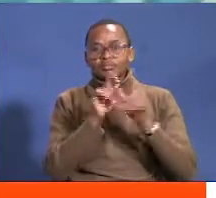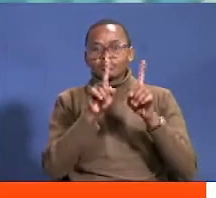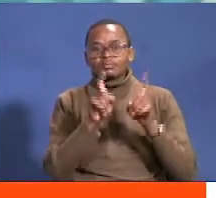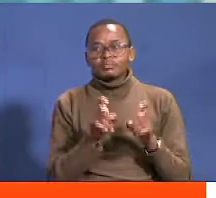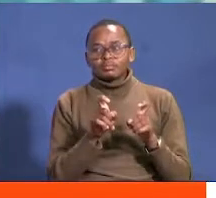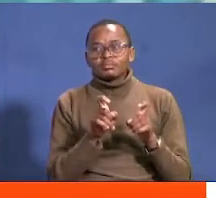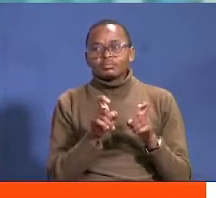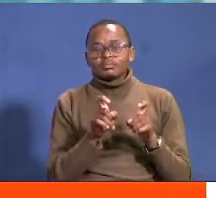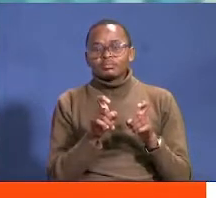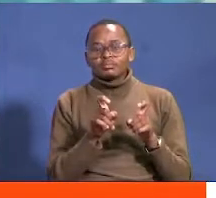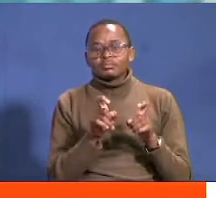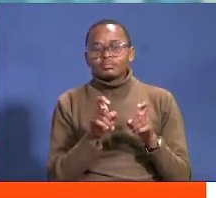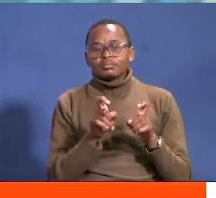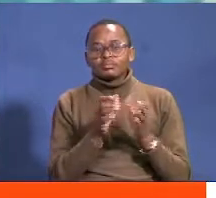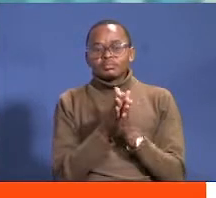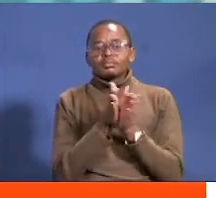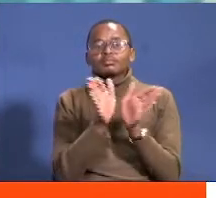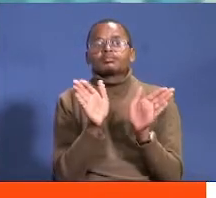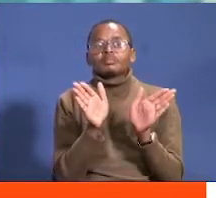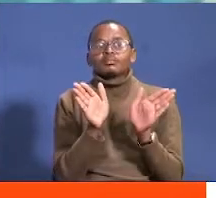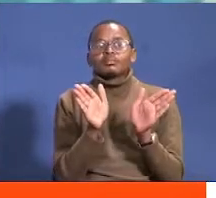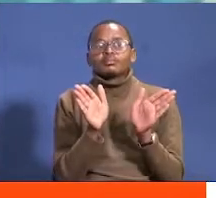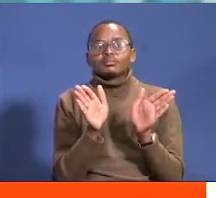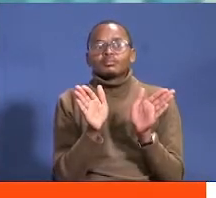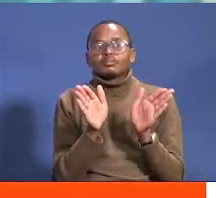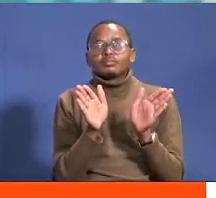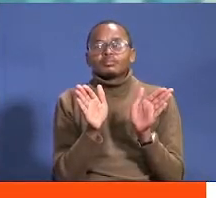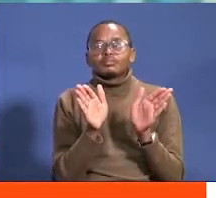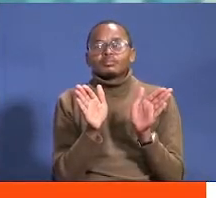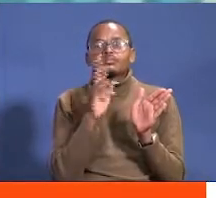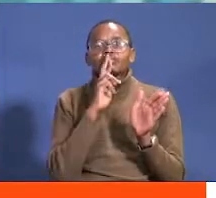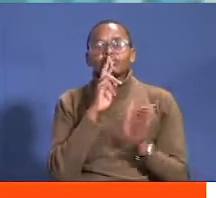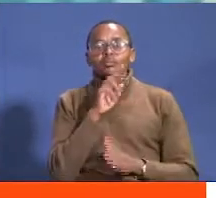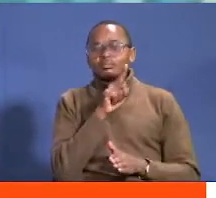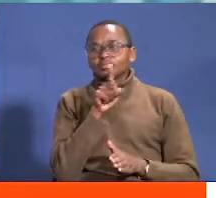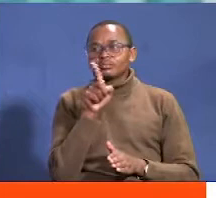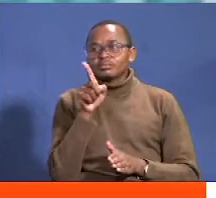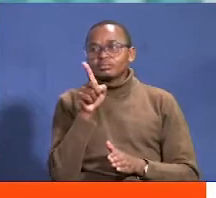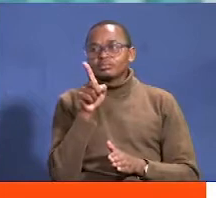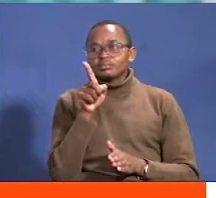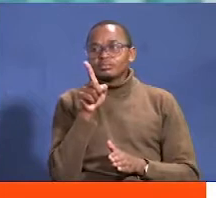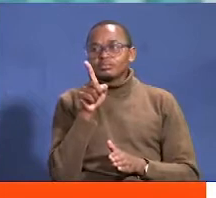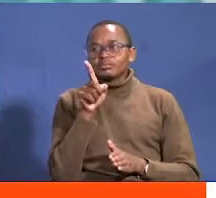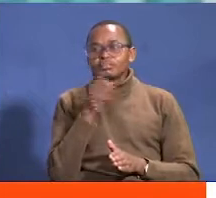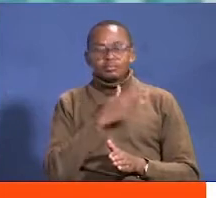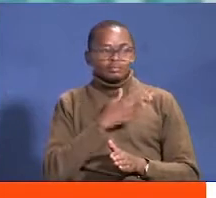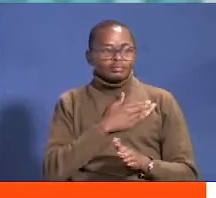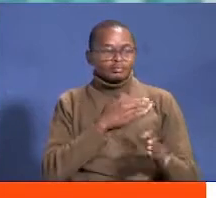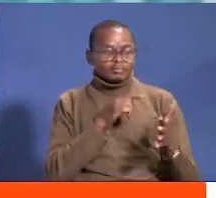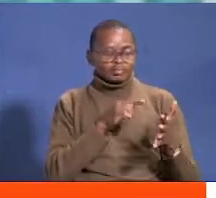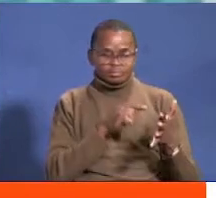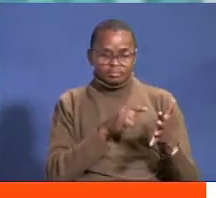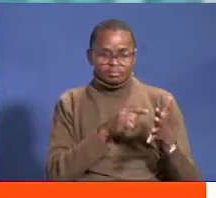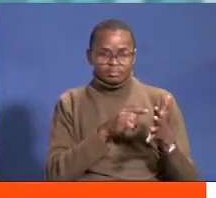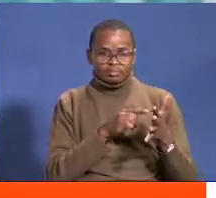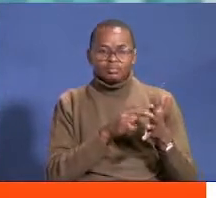question. Now, generally, I'll say, or generally, I'll put my point, in